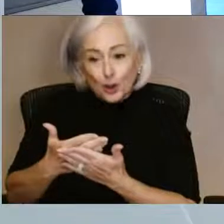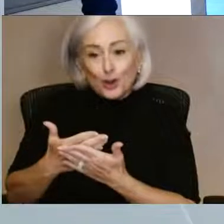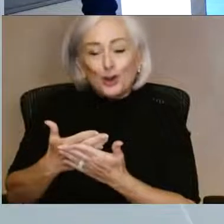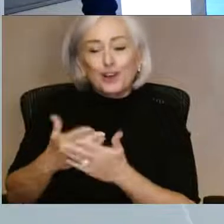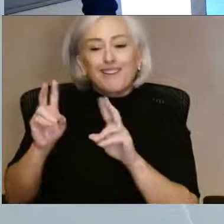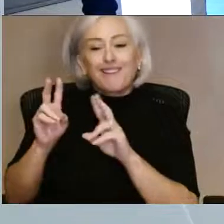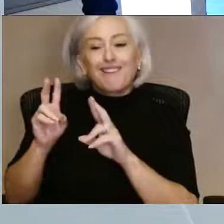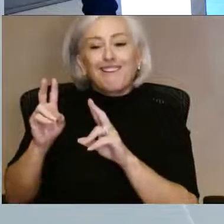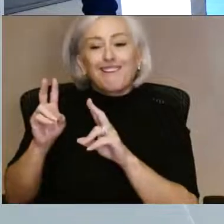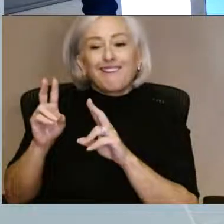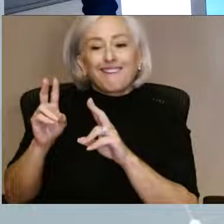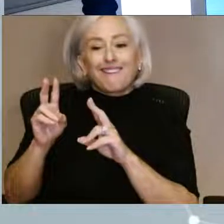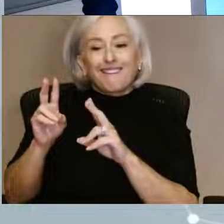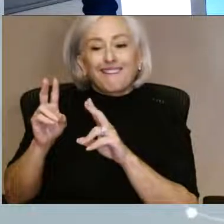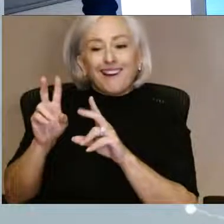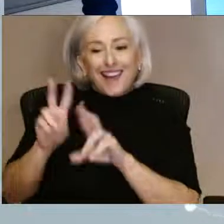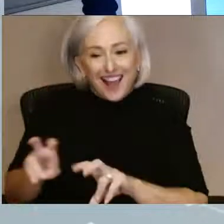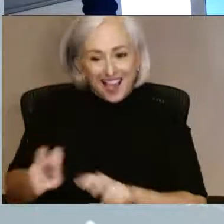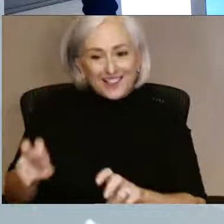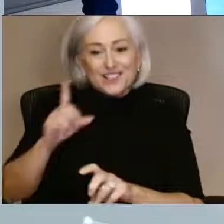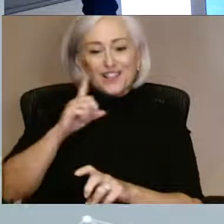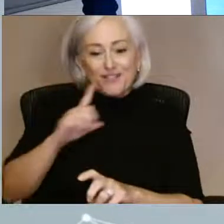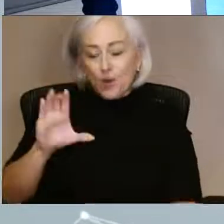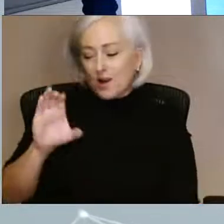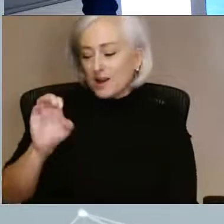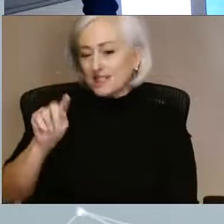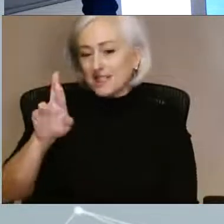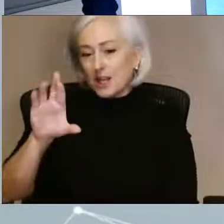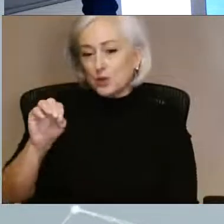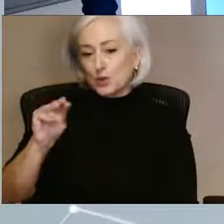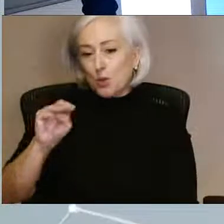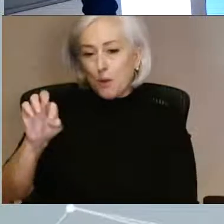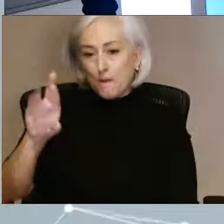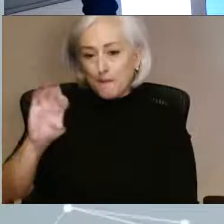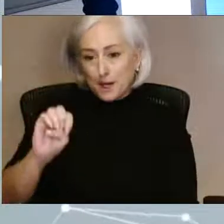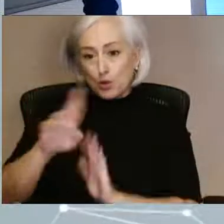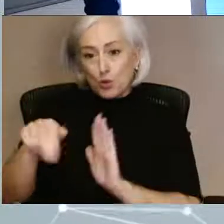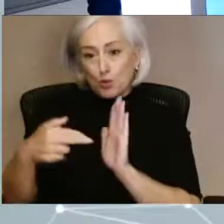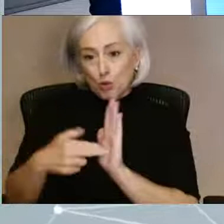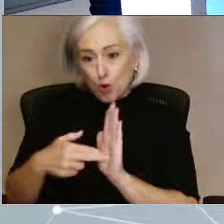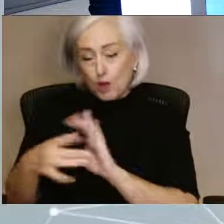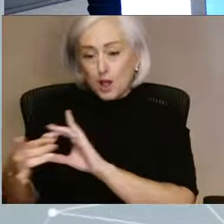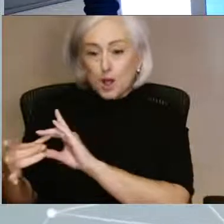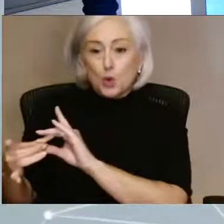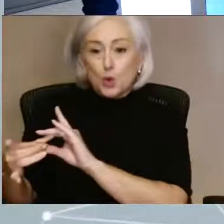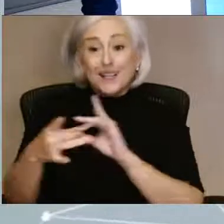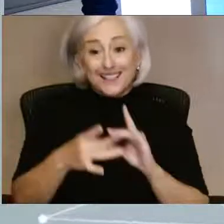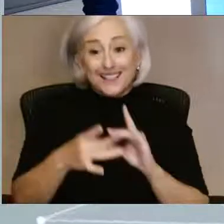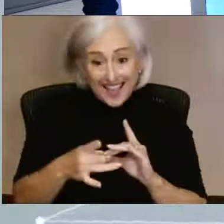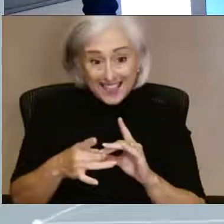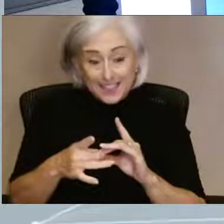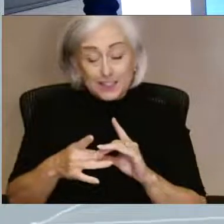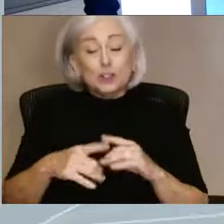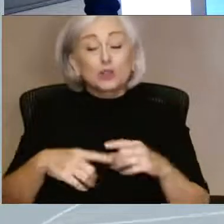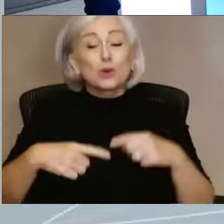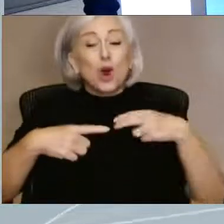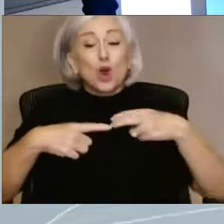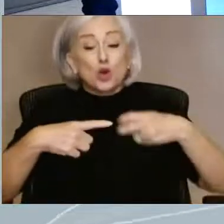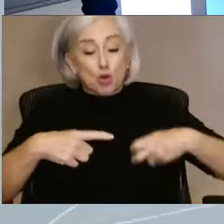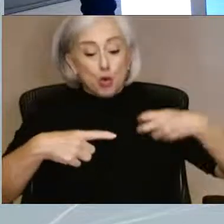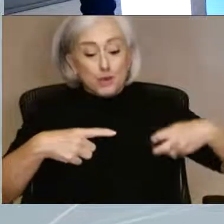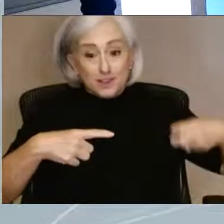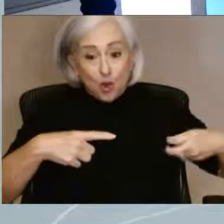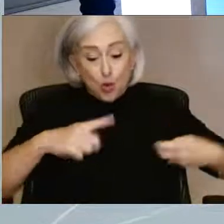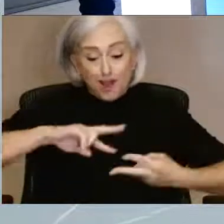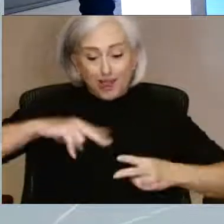role in the function of chromosomes and the DNA sequence. Can you share that with